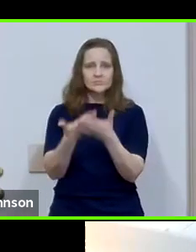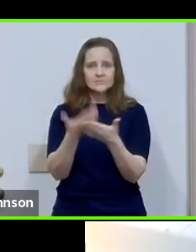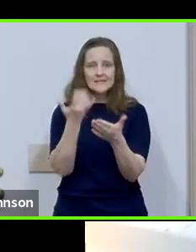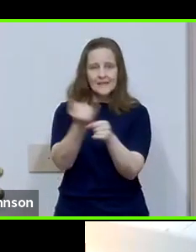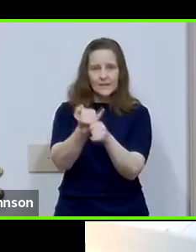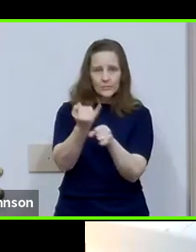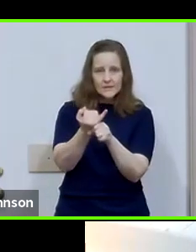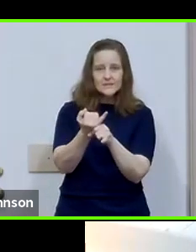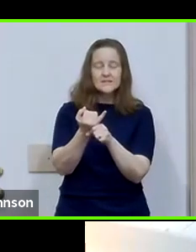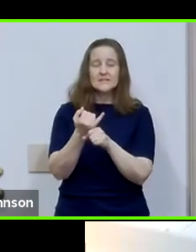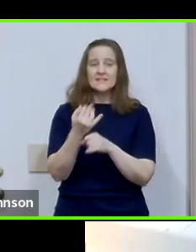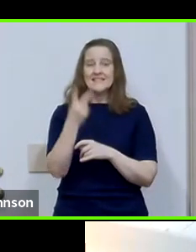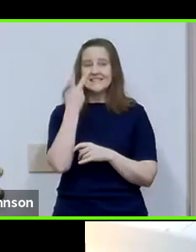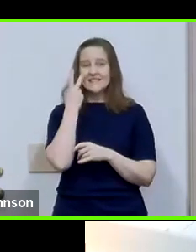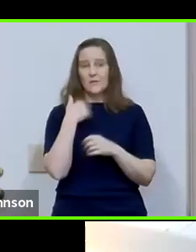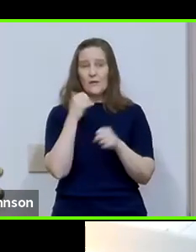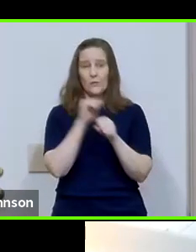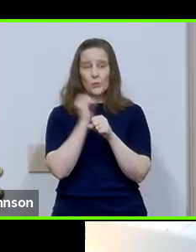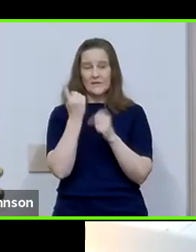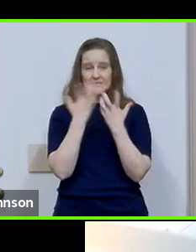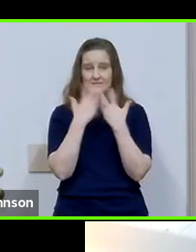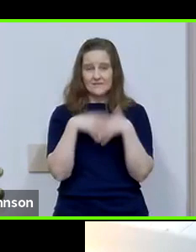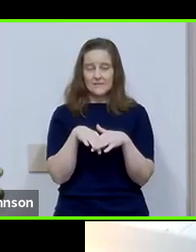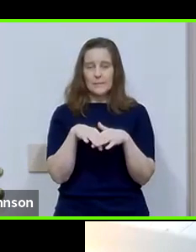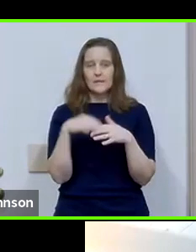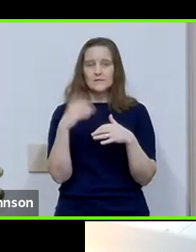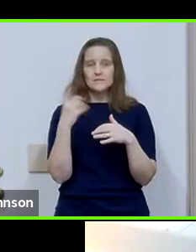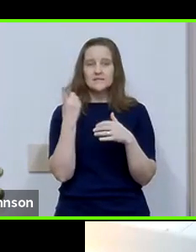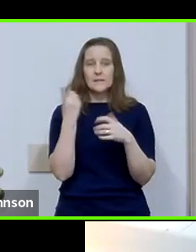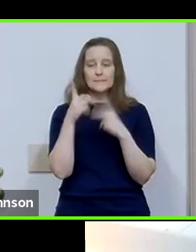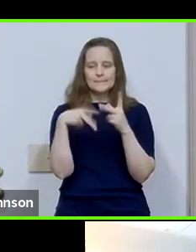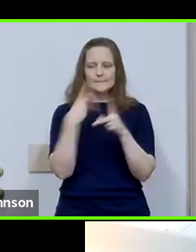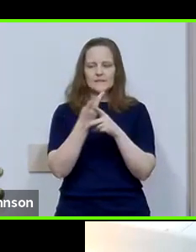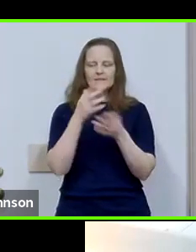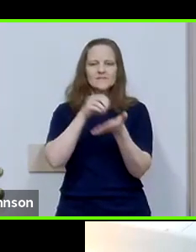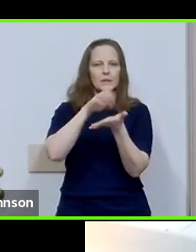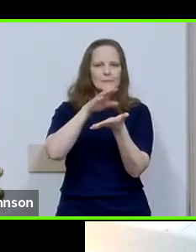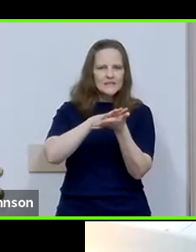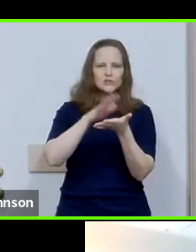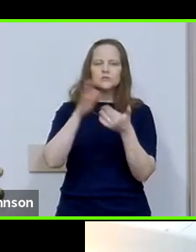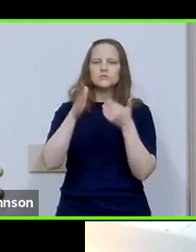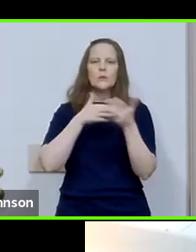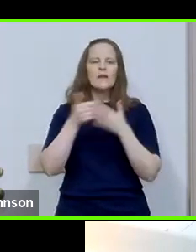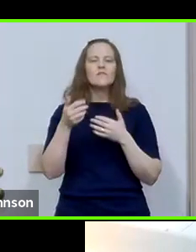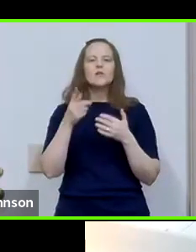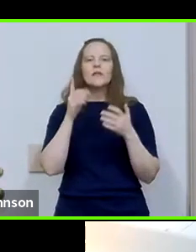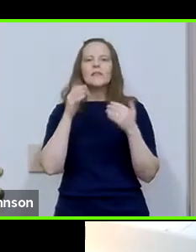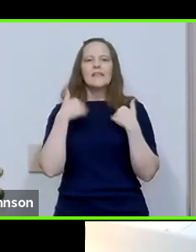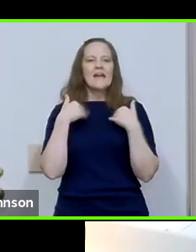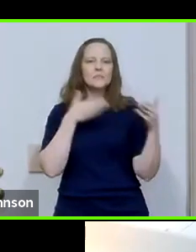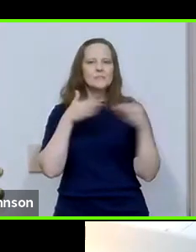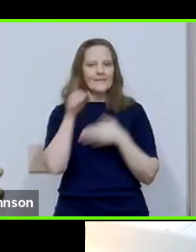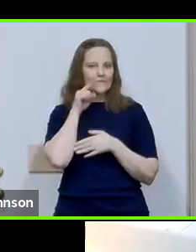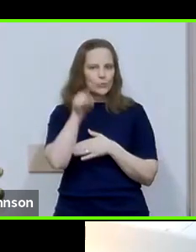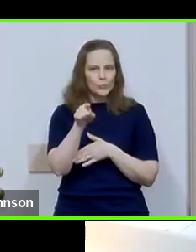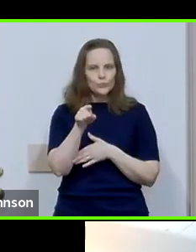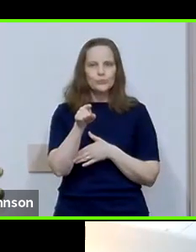and see if you can kind of work something out, get some type of documentation or whatnot, so that there is a game plan for you.